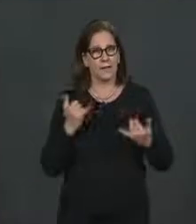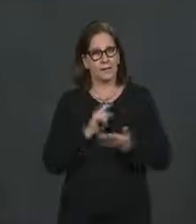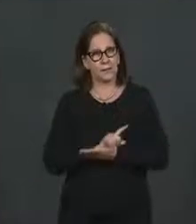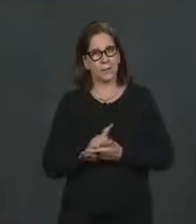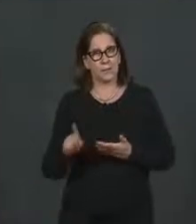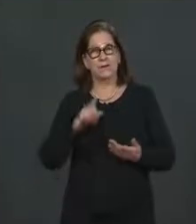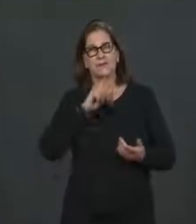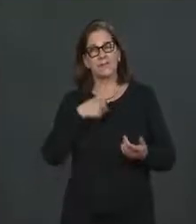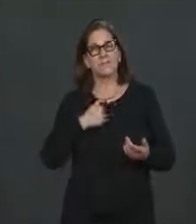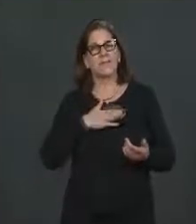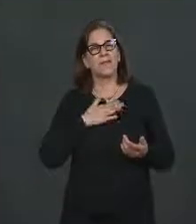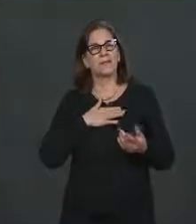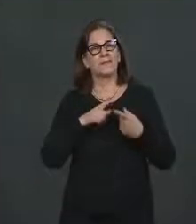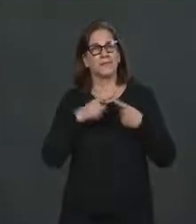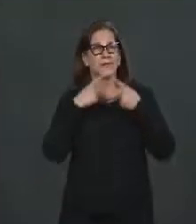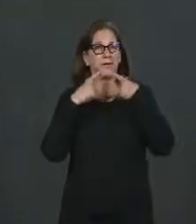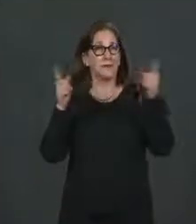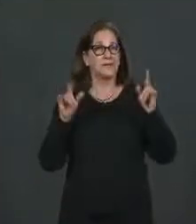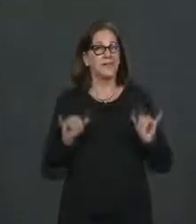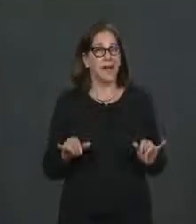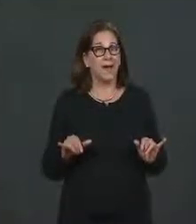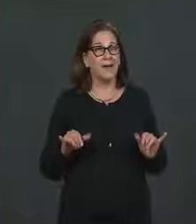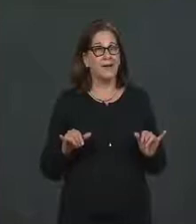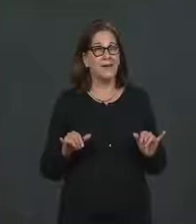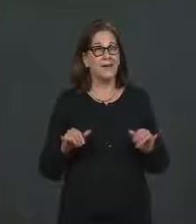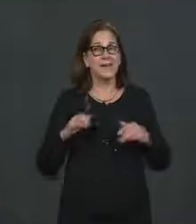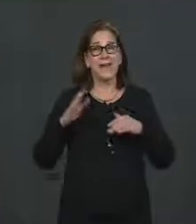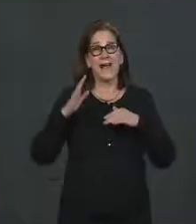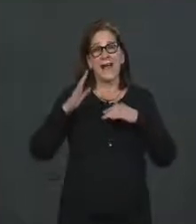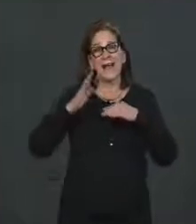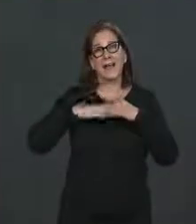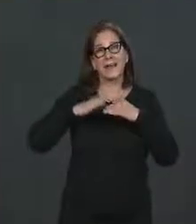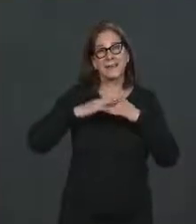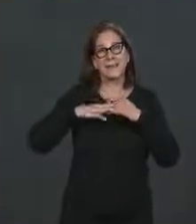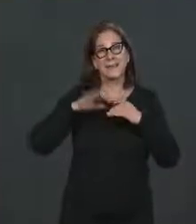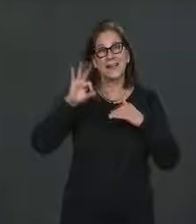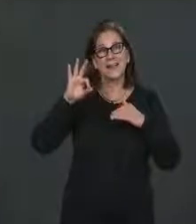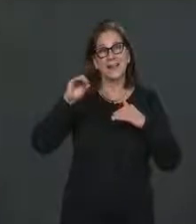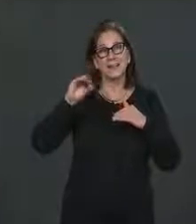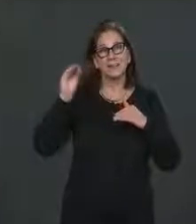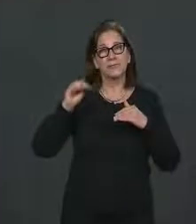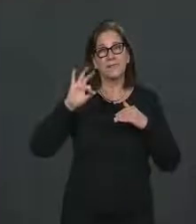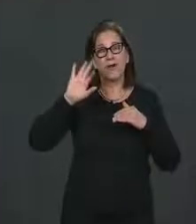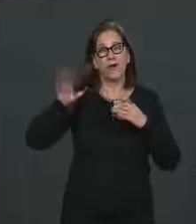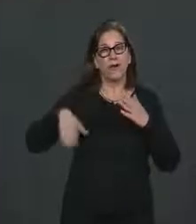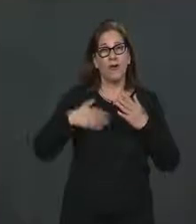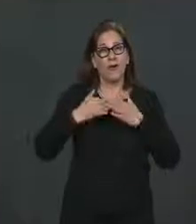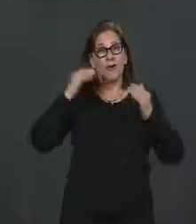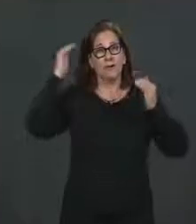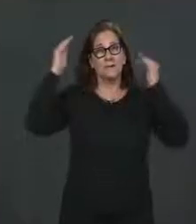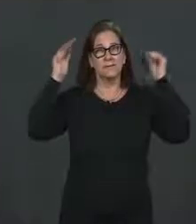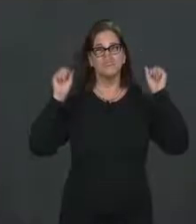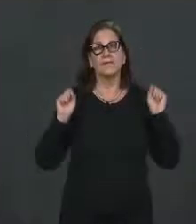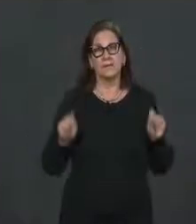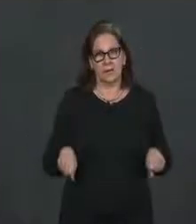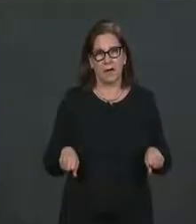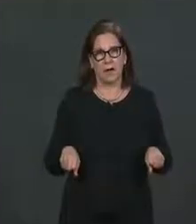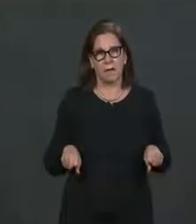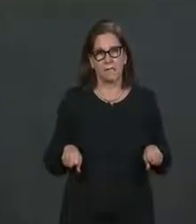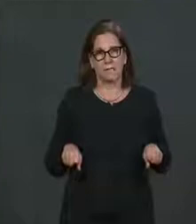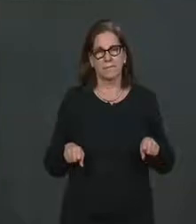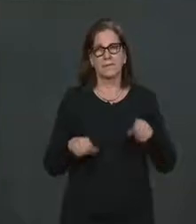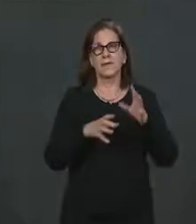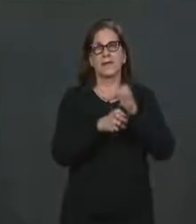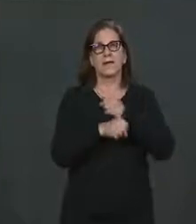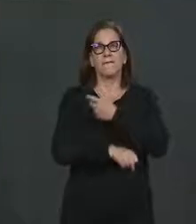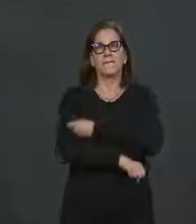least 90% of all adults in this country will be eligible to be vaccinated by April the 19th, just 3